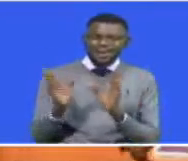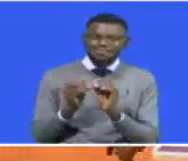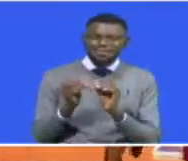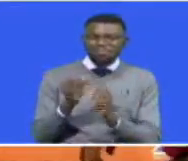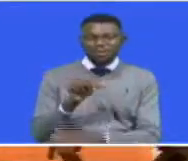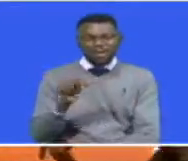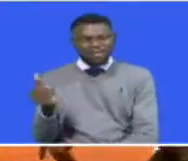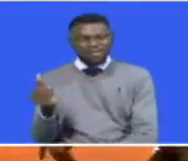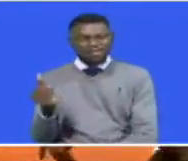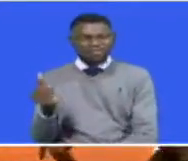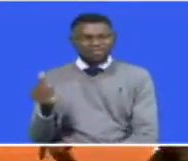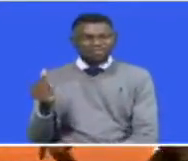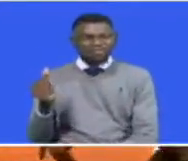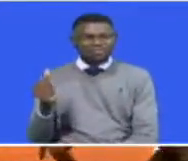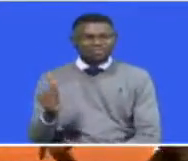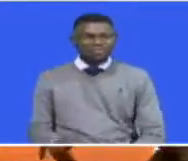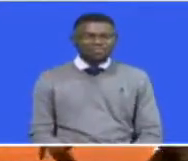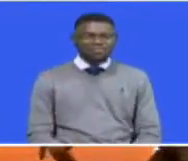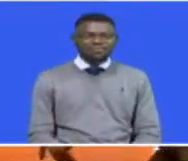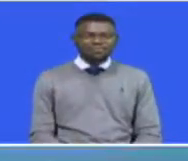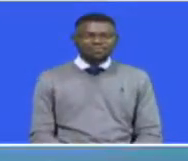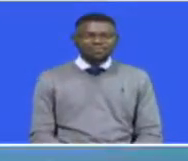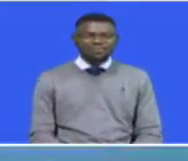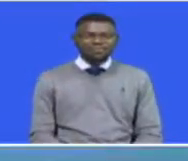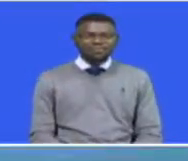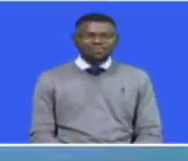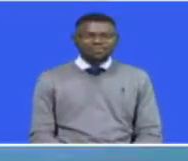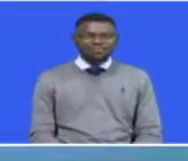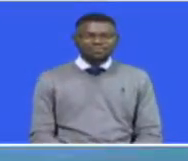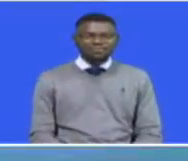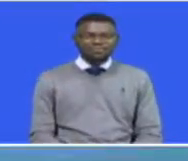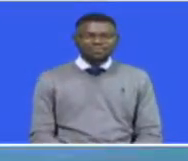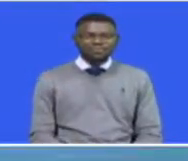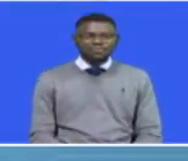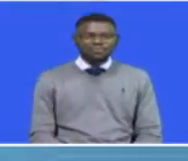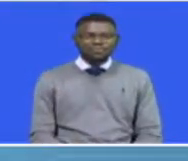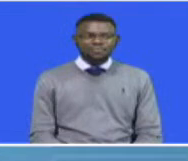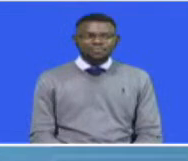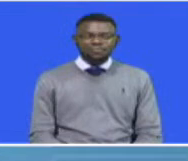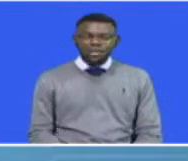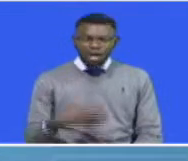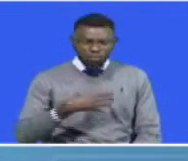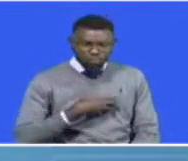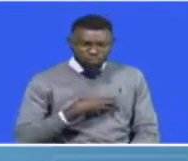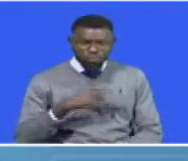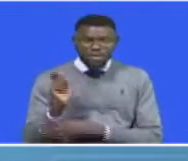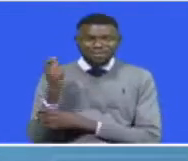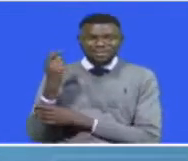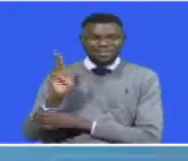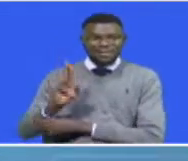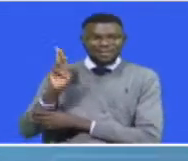meeting. Chris. Well, retired President Uhuru Kenyatta has been out.